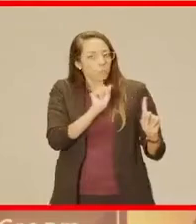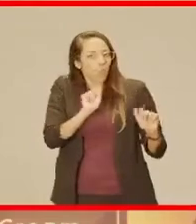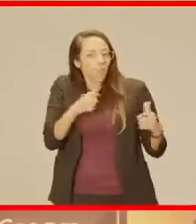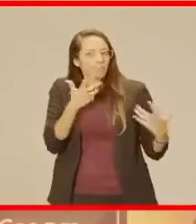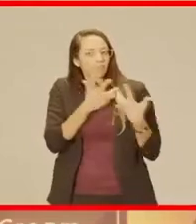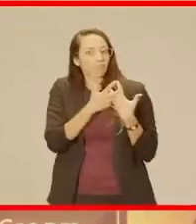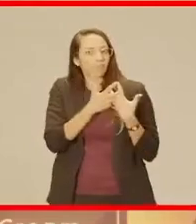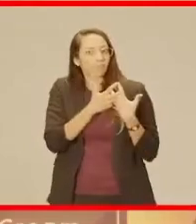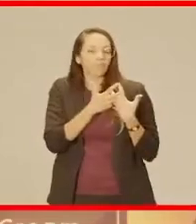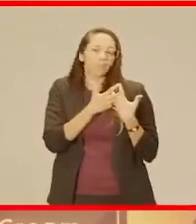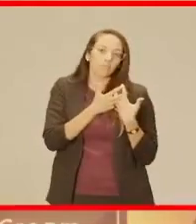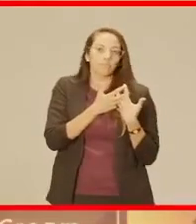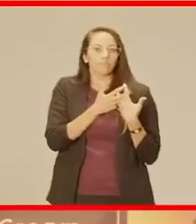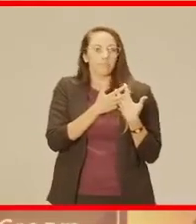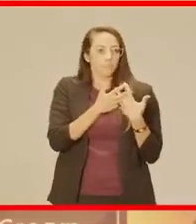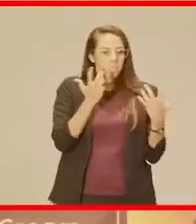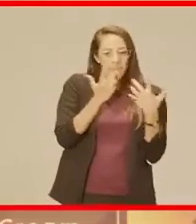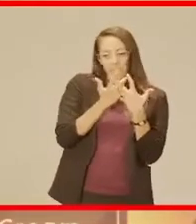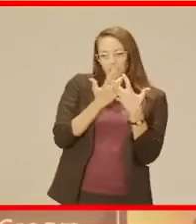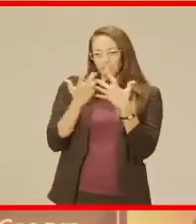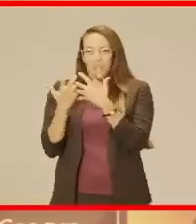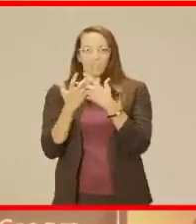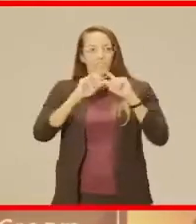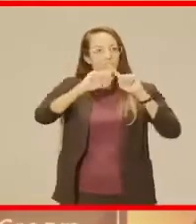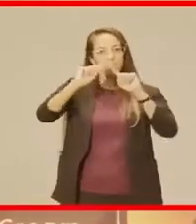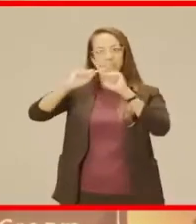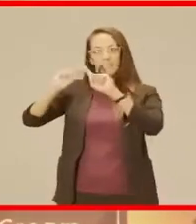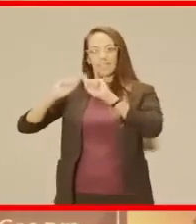by people with various disabilities.